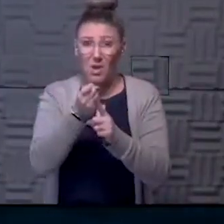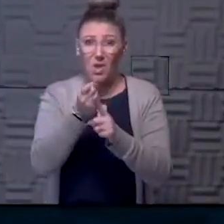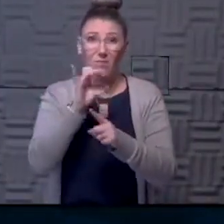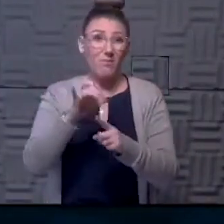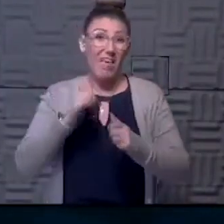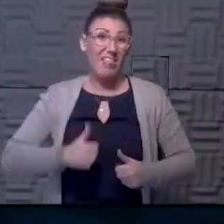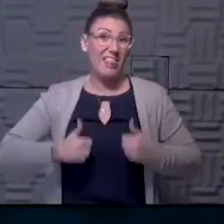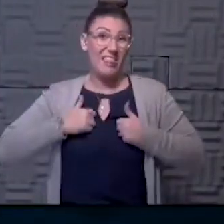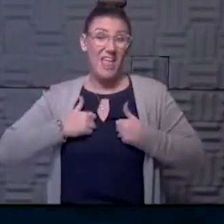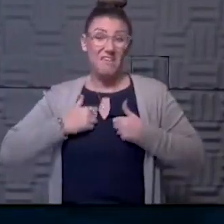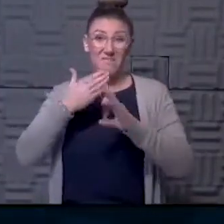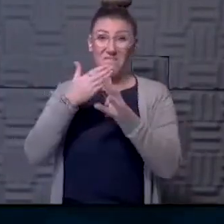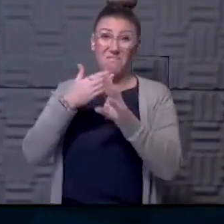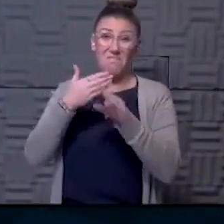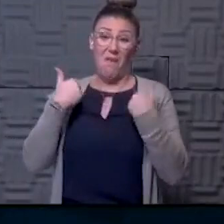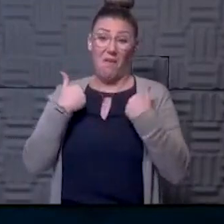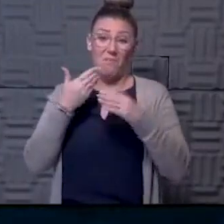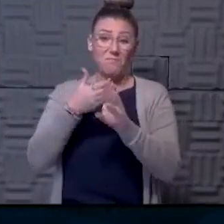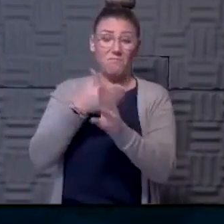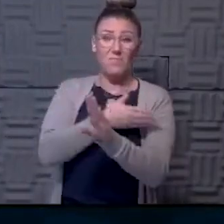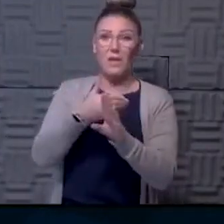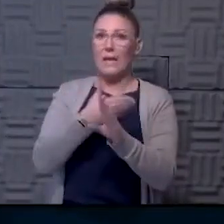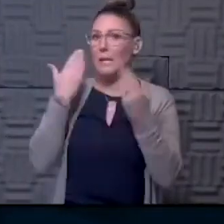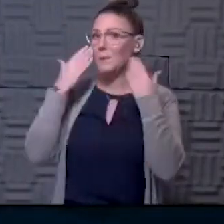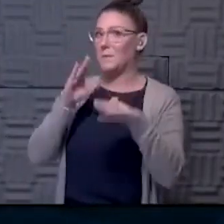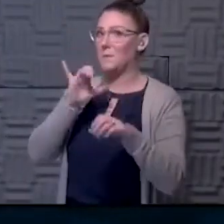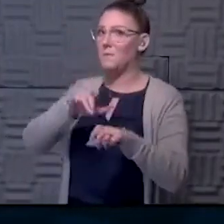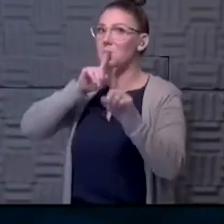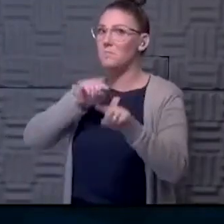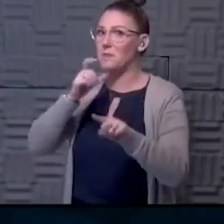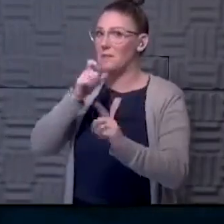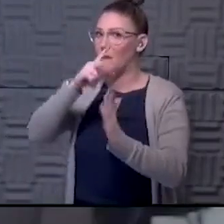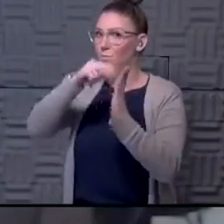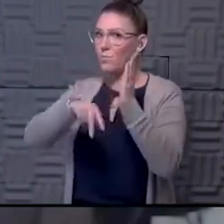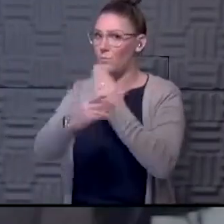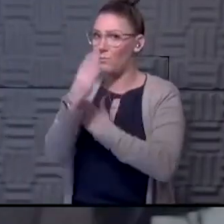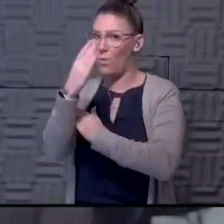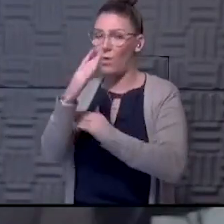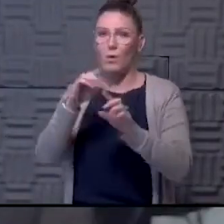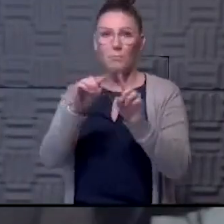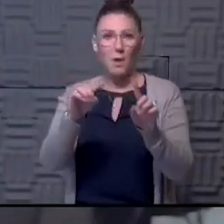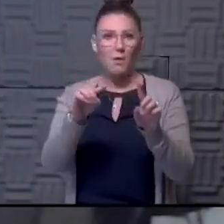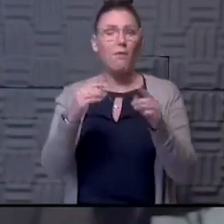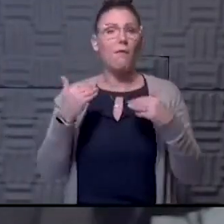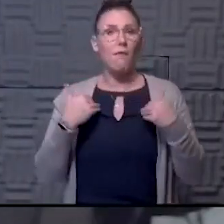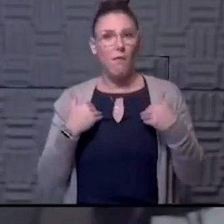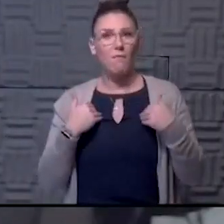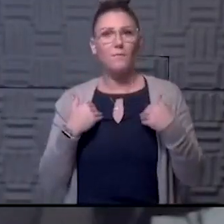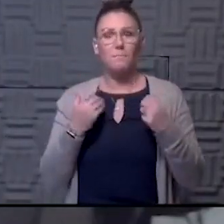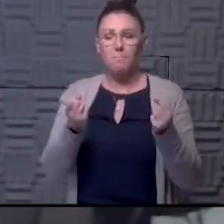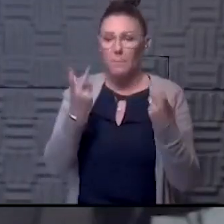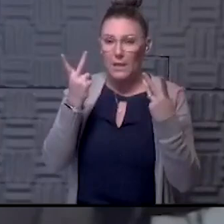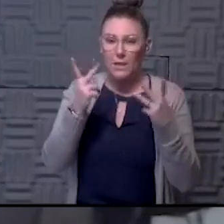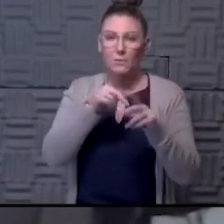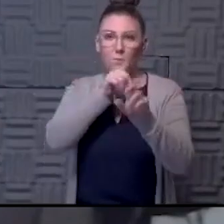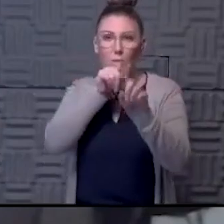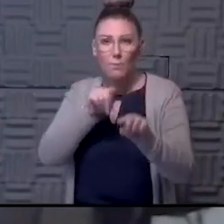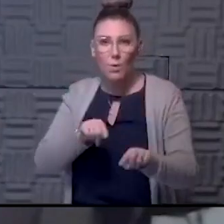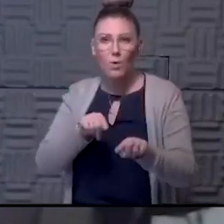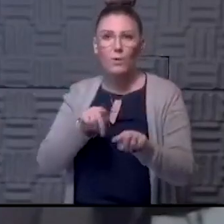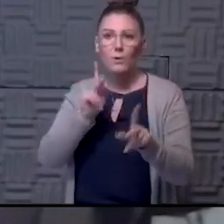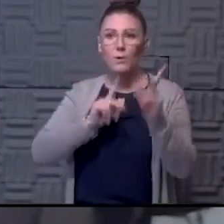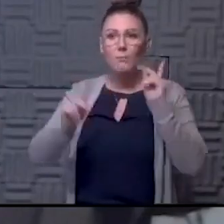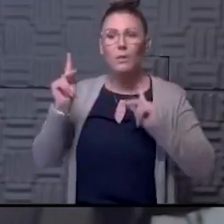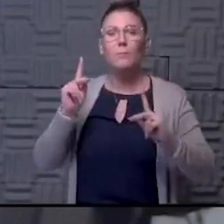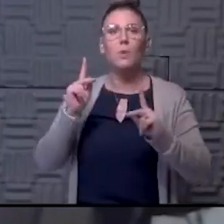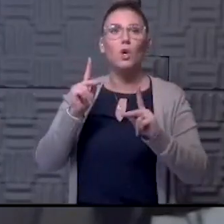Yeah, I don't know that report. I didn't read that report this morning, but there have been a number of reports out there of just people